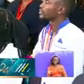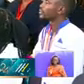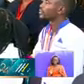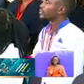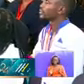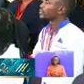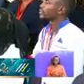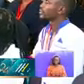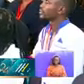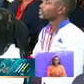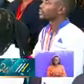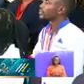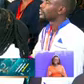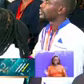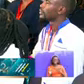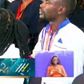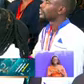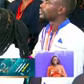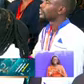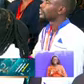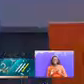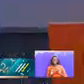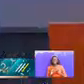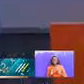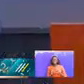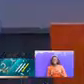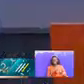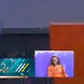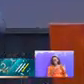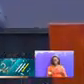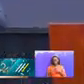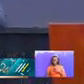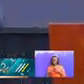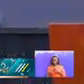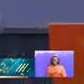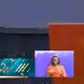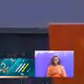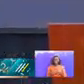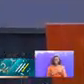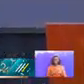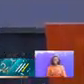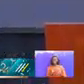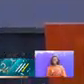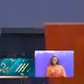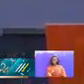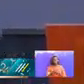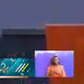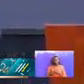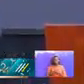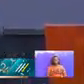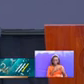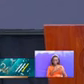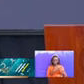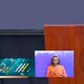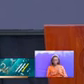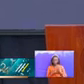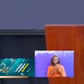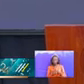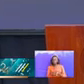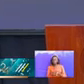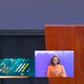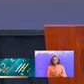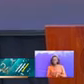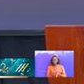matter how clean your head is and your hands now what what is this B representing